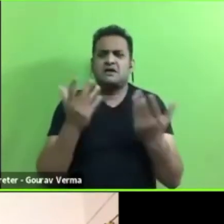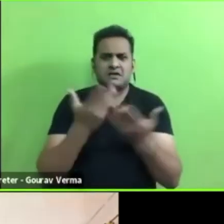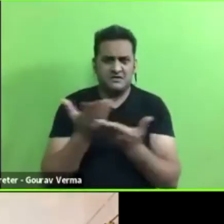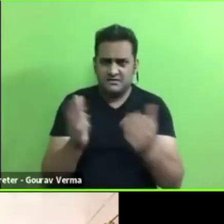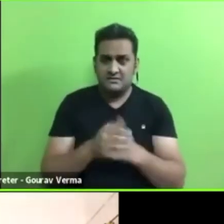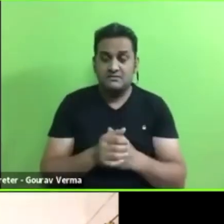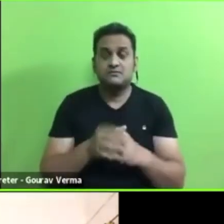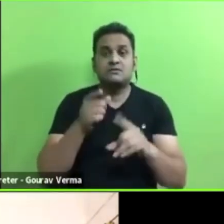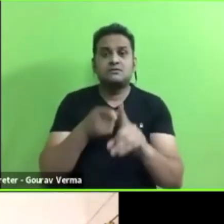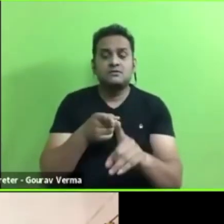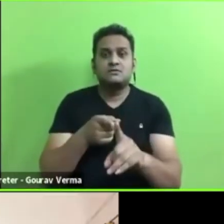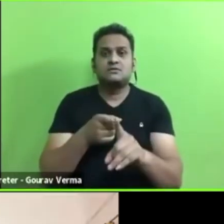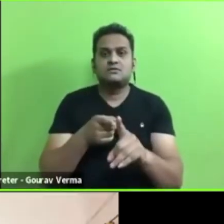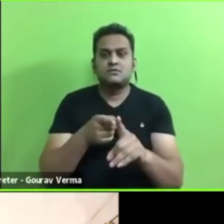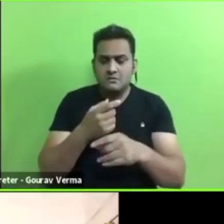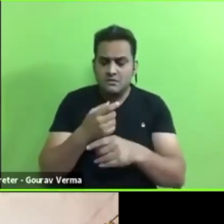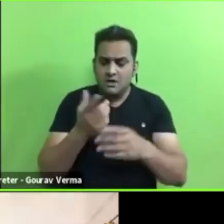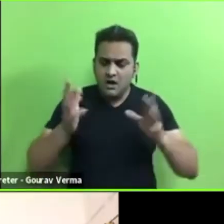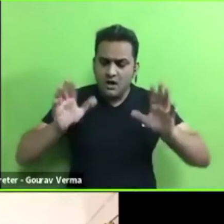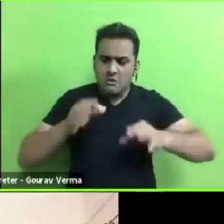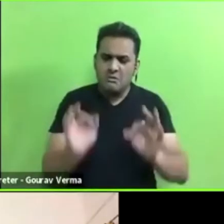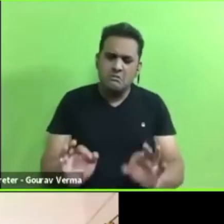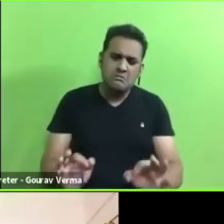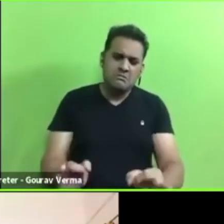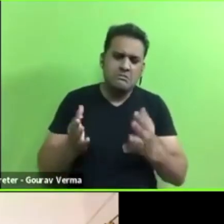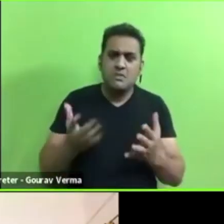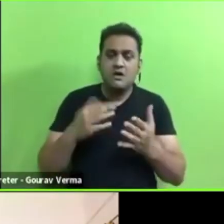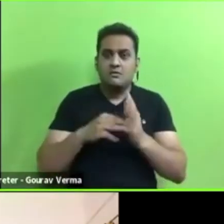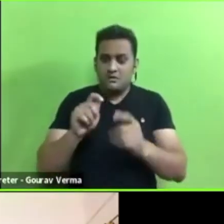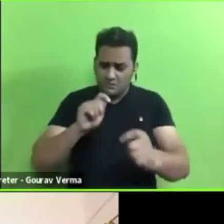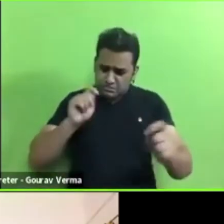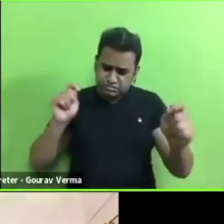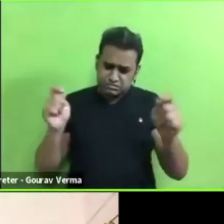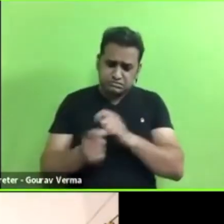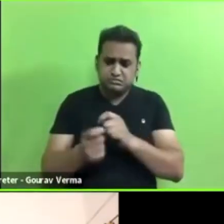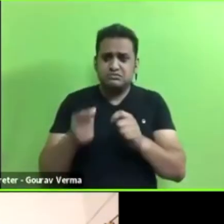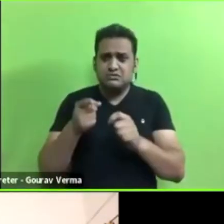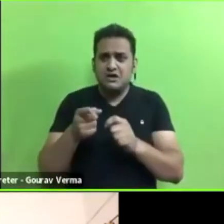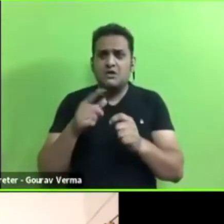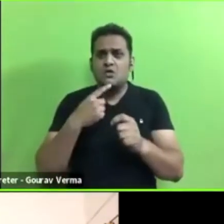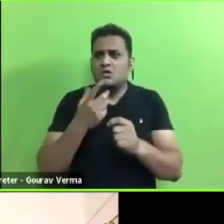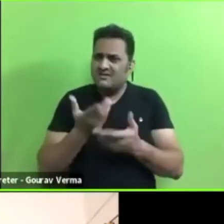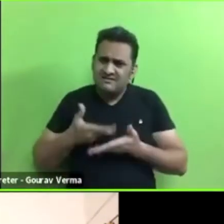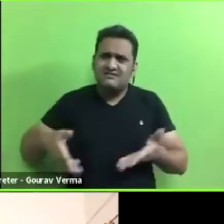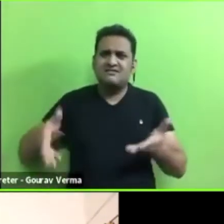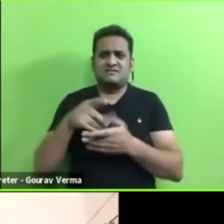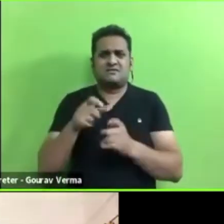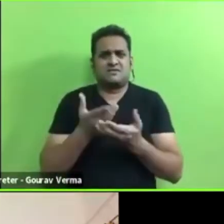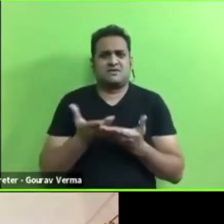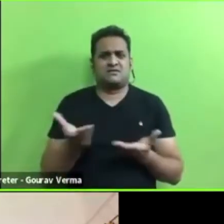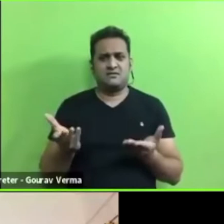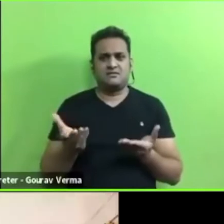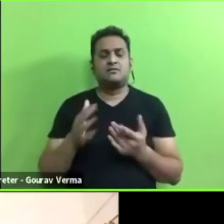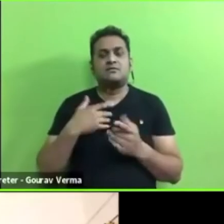is made better. The evolution of it is actually done by us. So what we